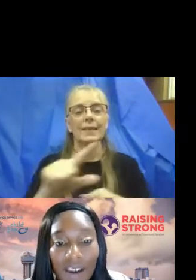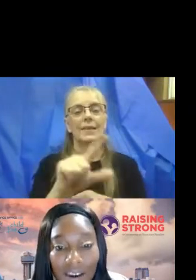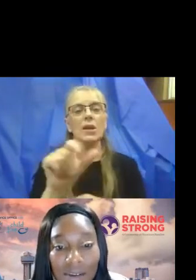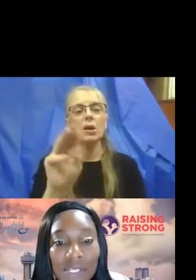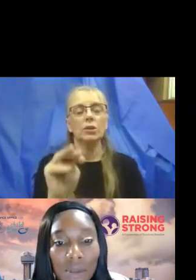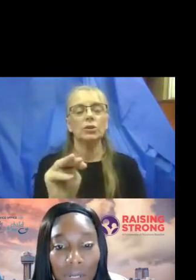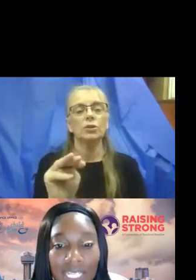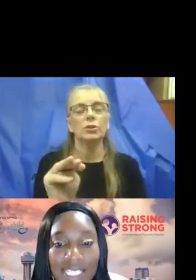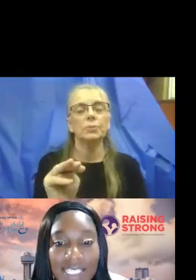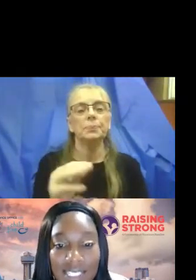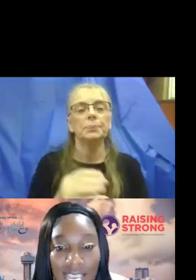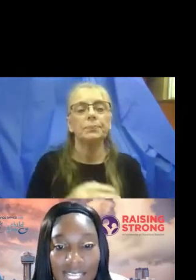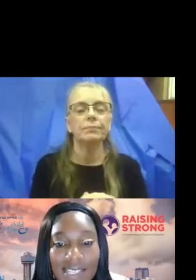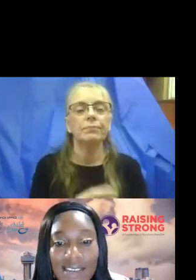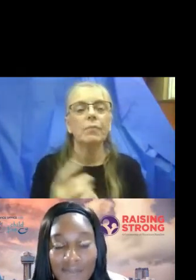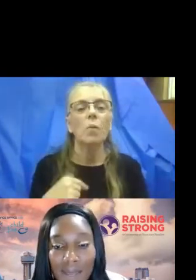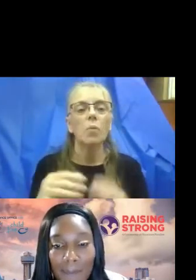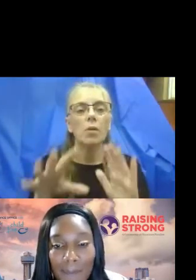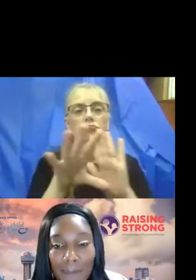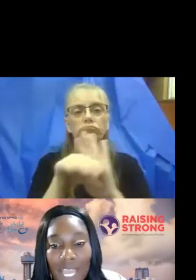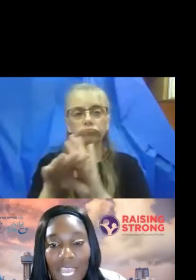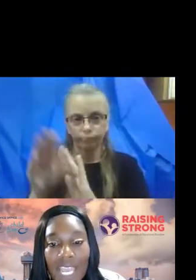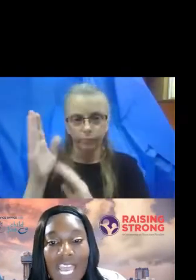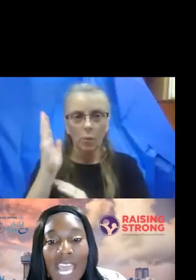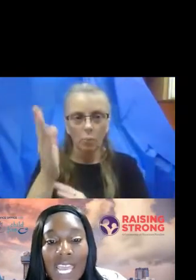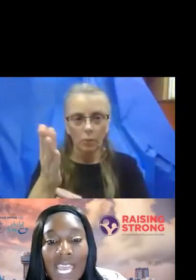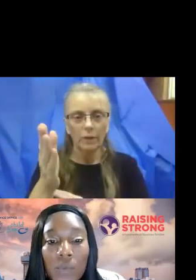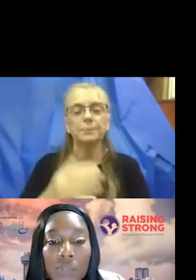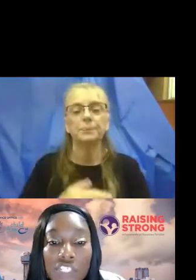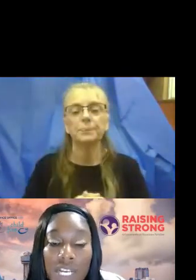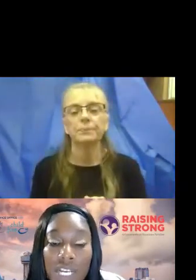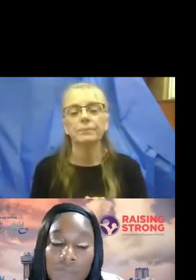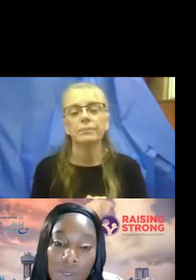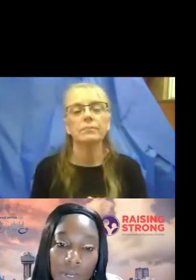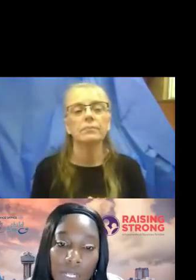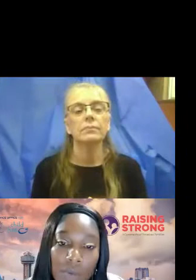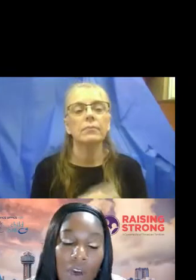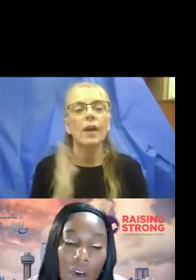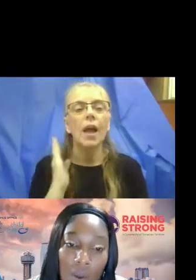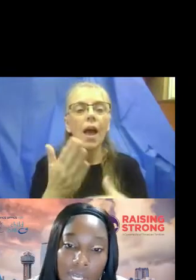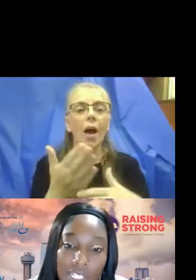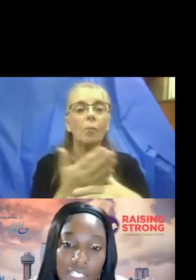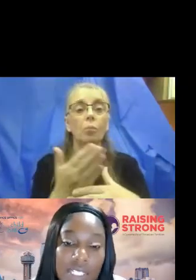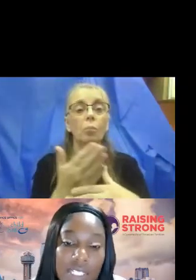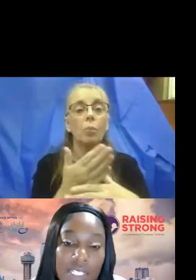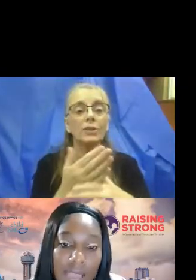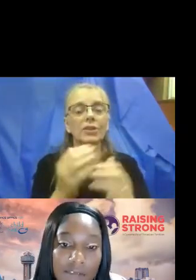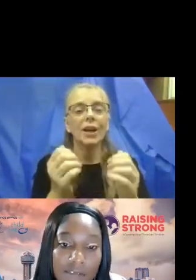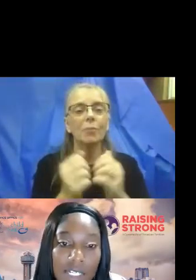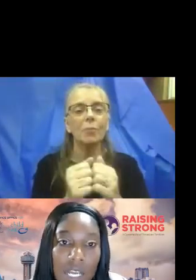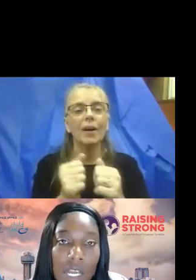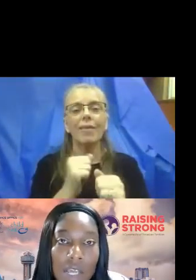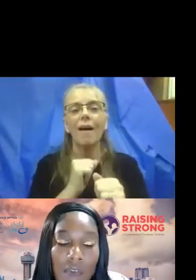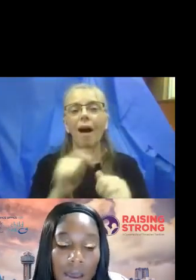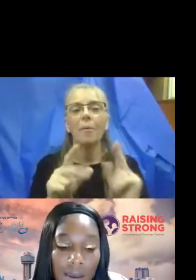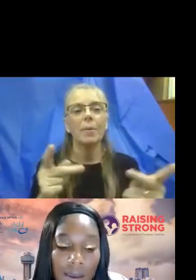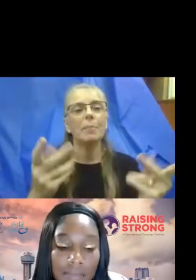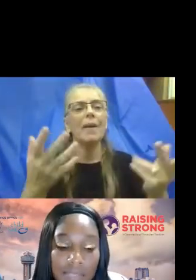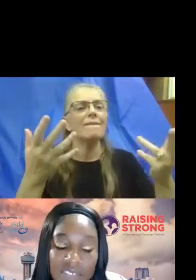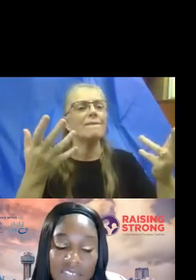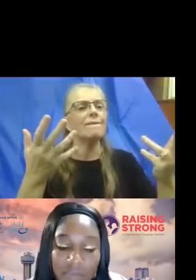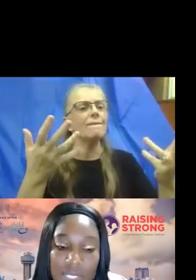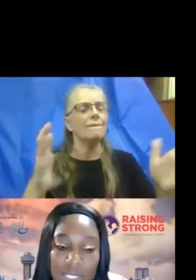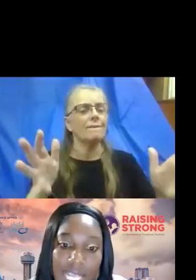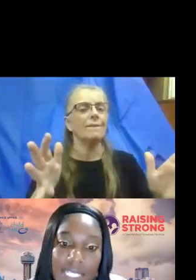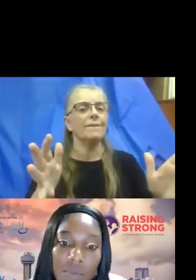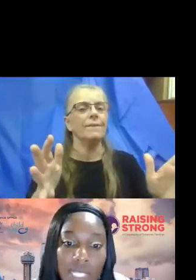we are recording today's event, okay? And we will share this recording with all registrants after.